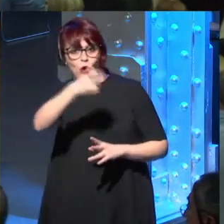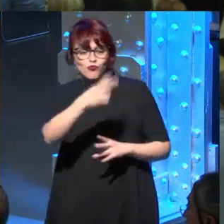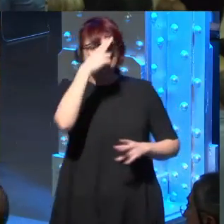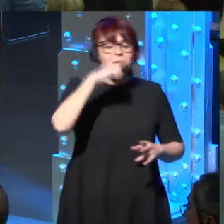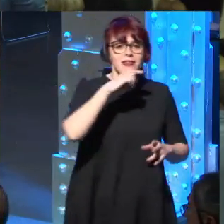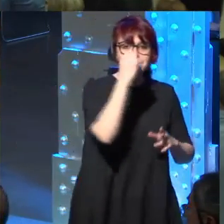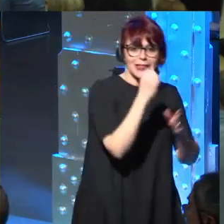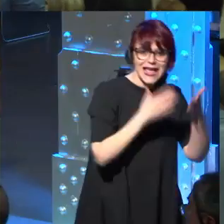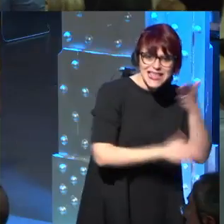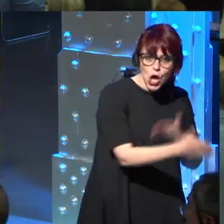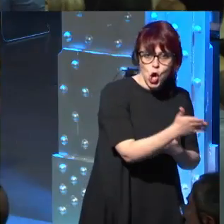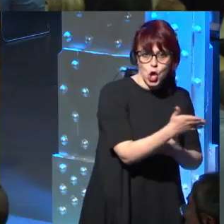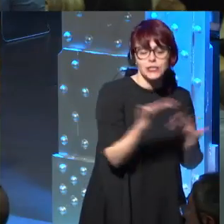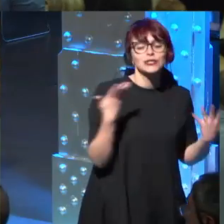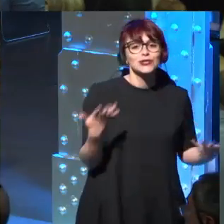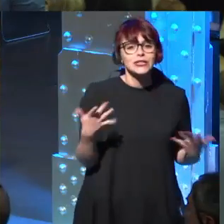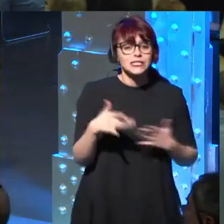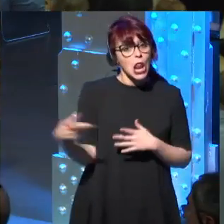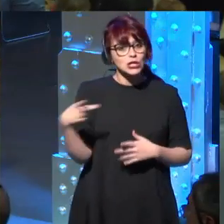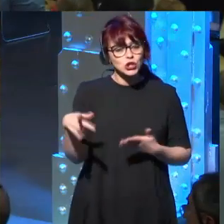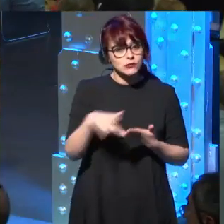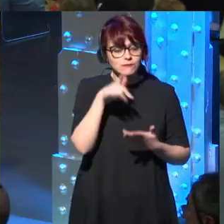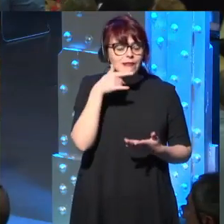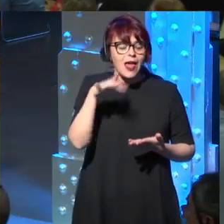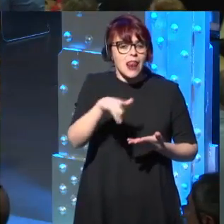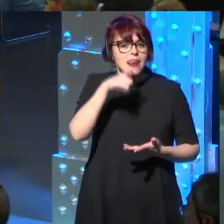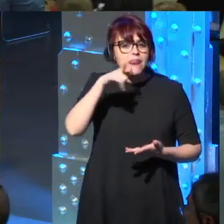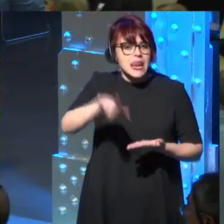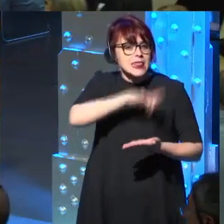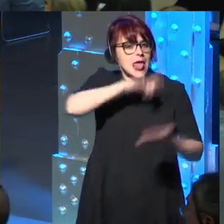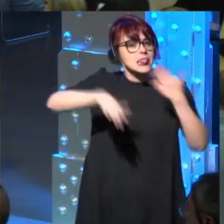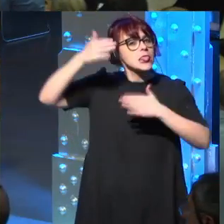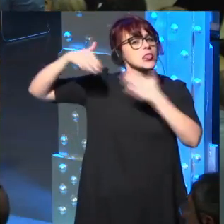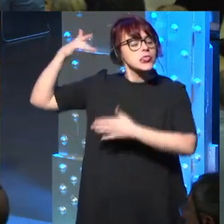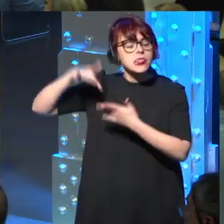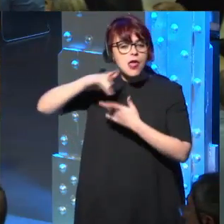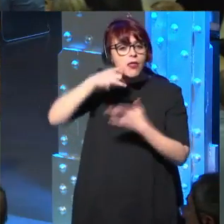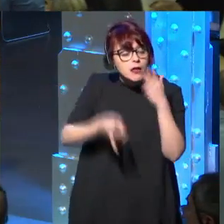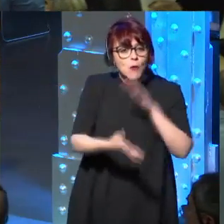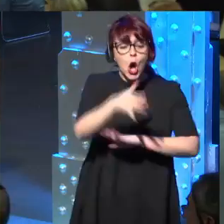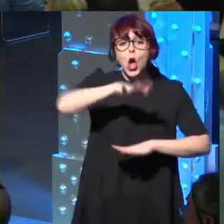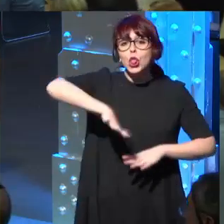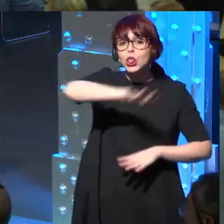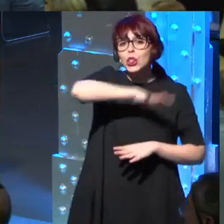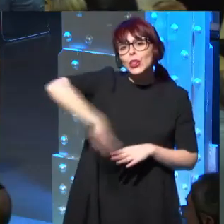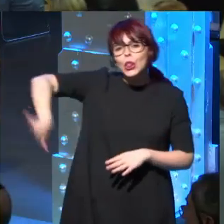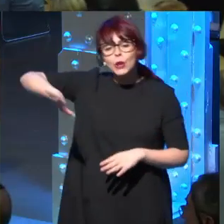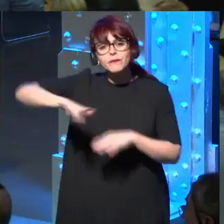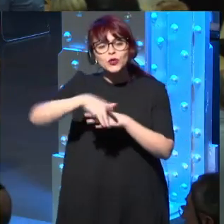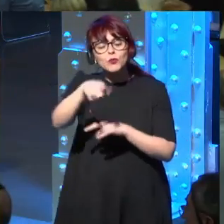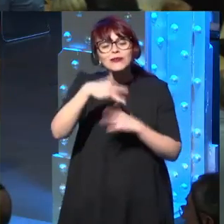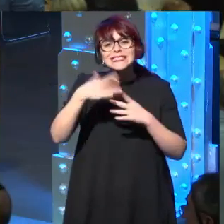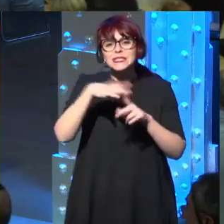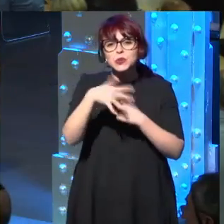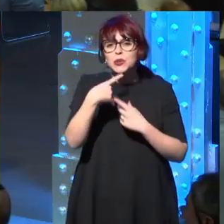The child kills the father, and the other way around in the other one. So those are foundational legends in the